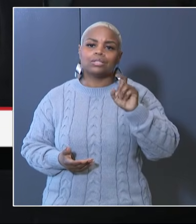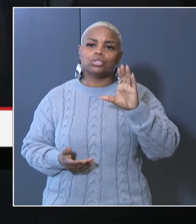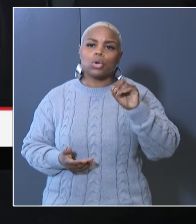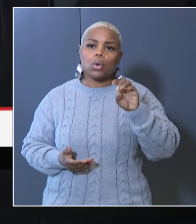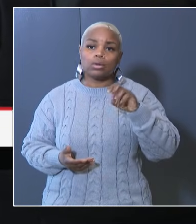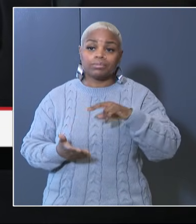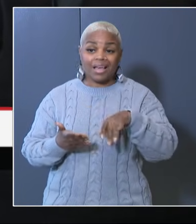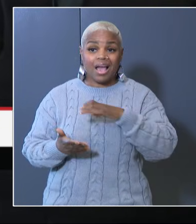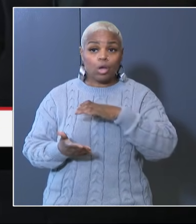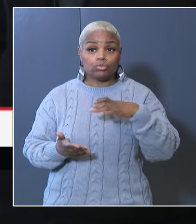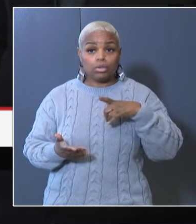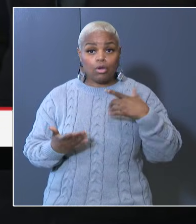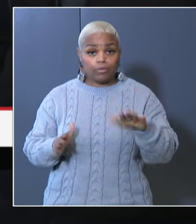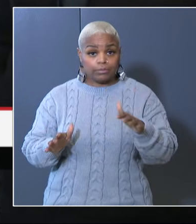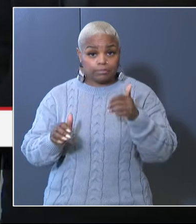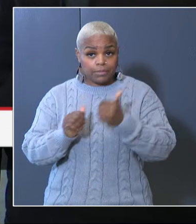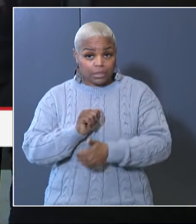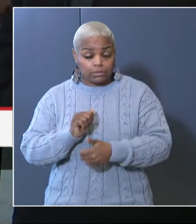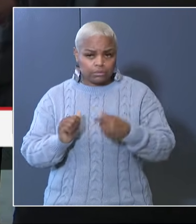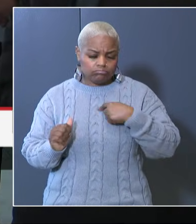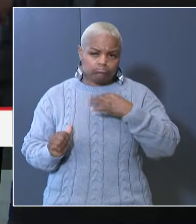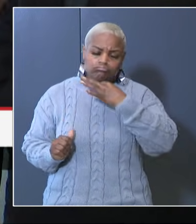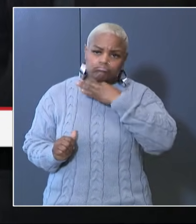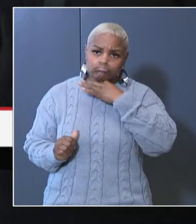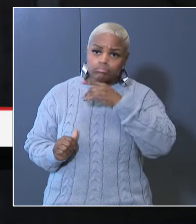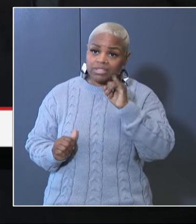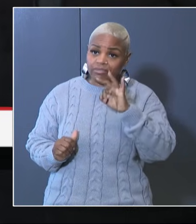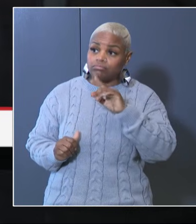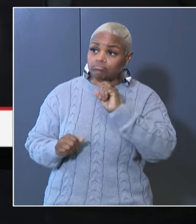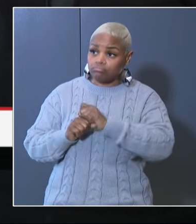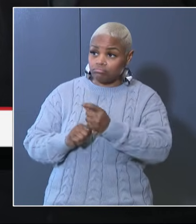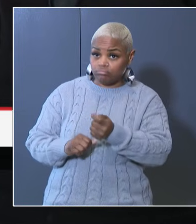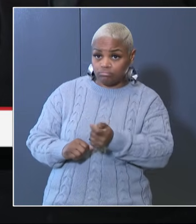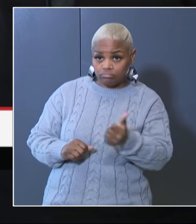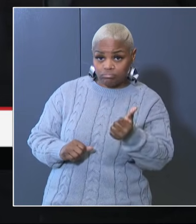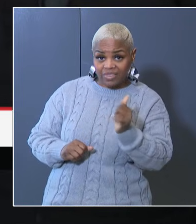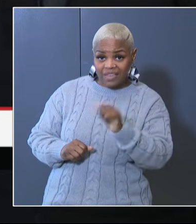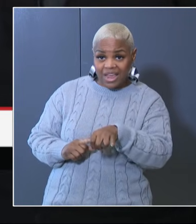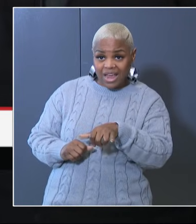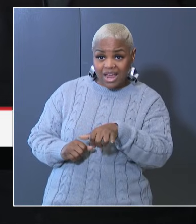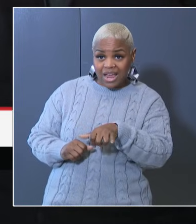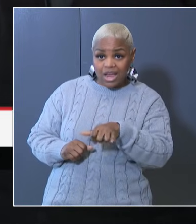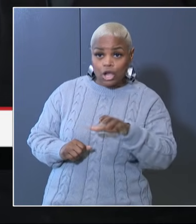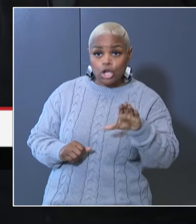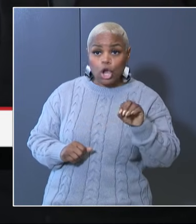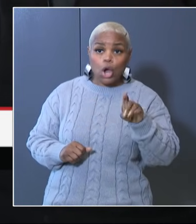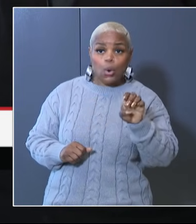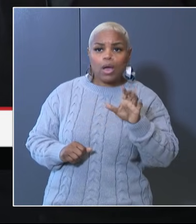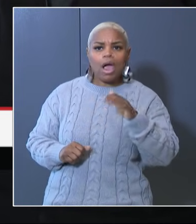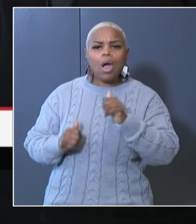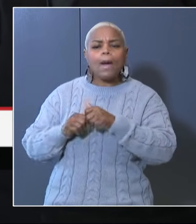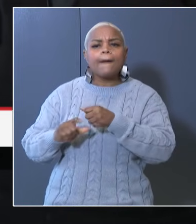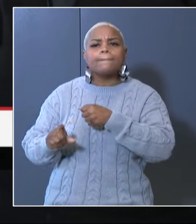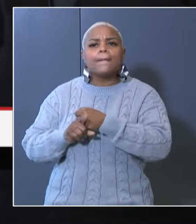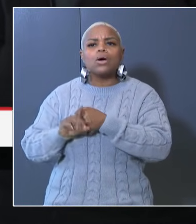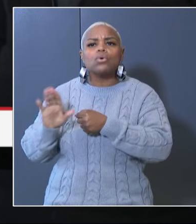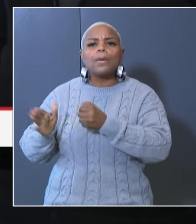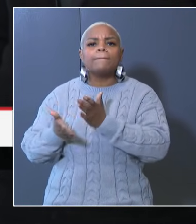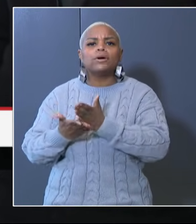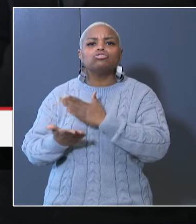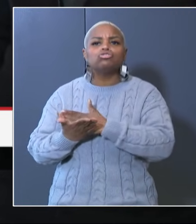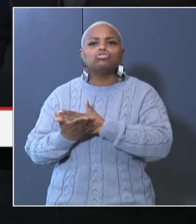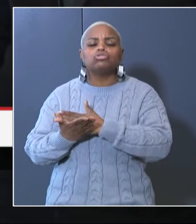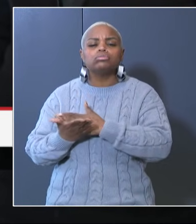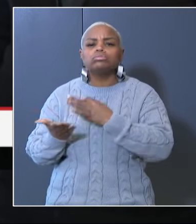year. I'm wondering what impact that would have on the city's budget and financial plan, and what your message to Congress would be about that. You